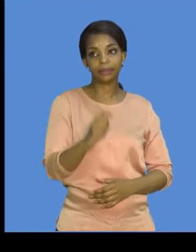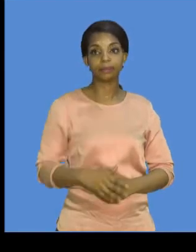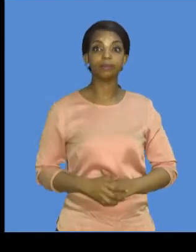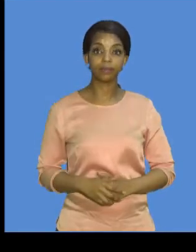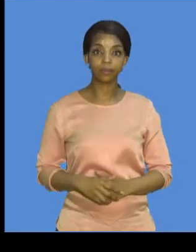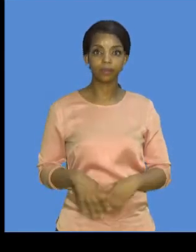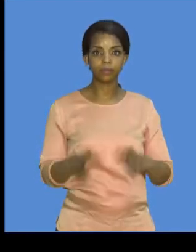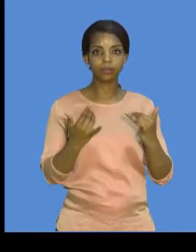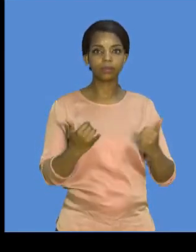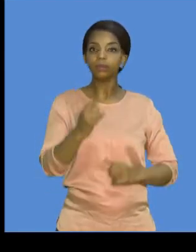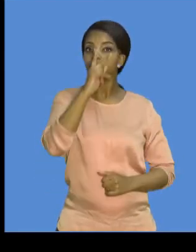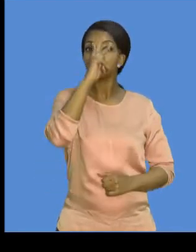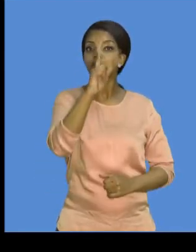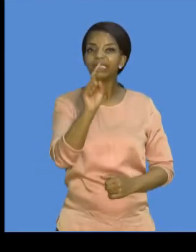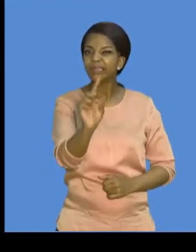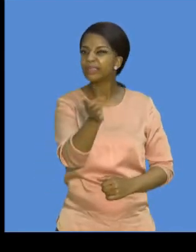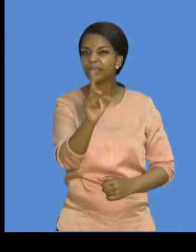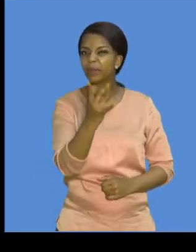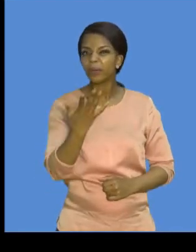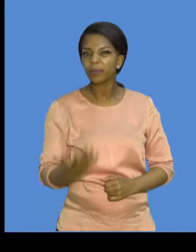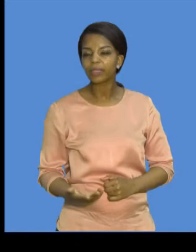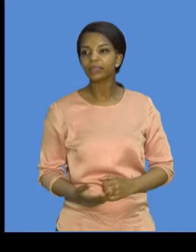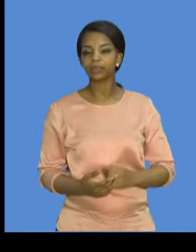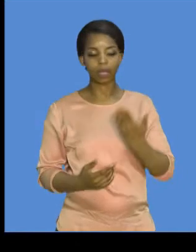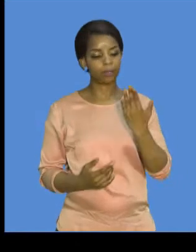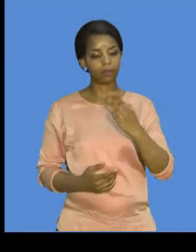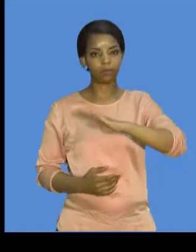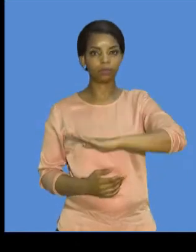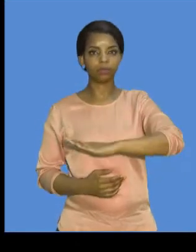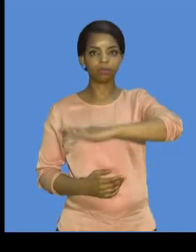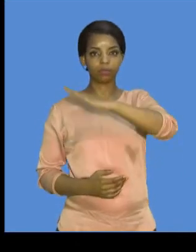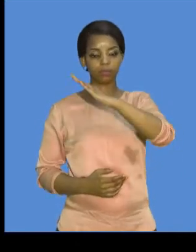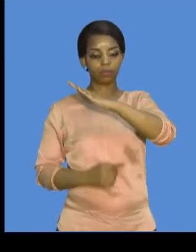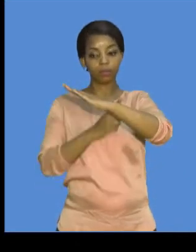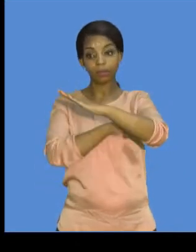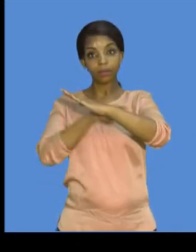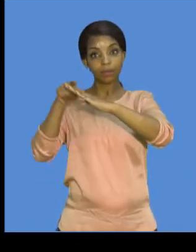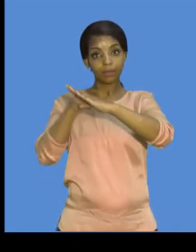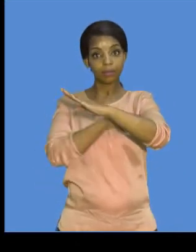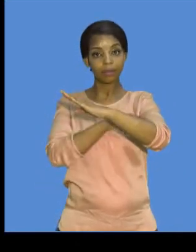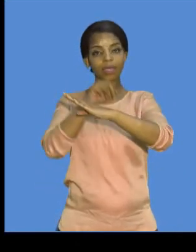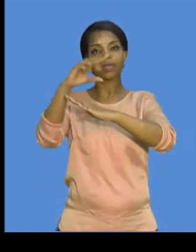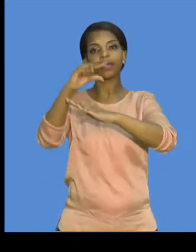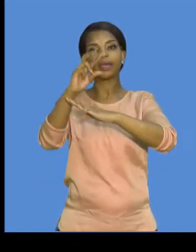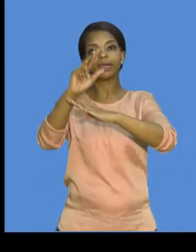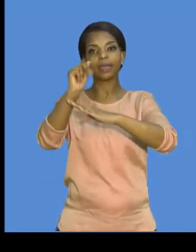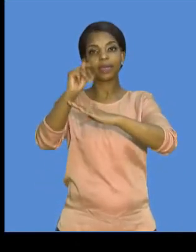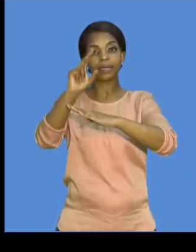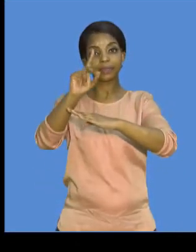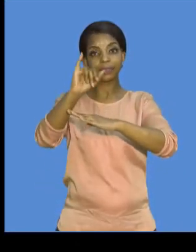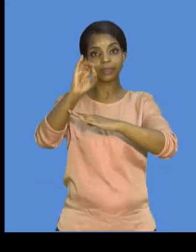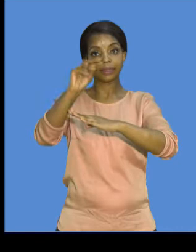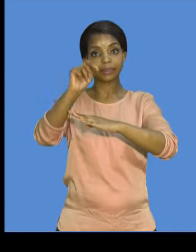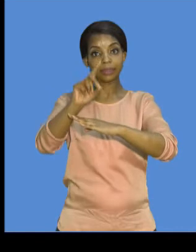of a gradient, the line will look something like this, which would then be our graph. And the graph will normally have